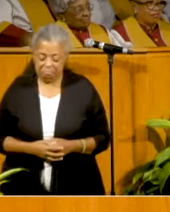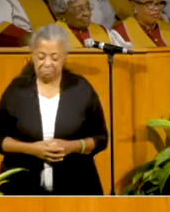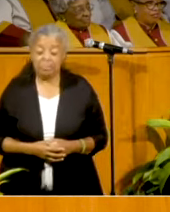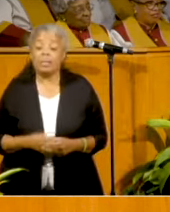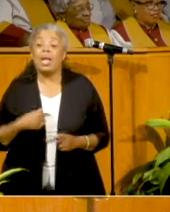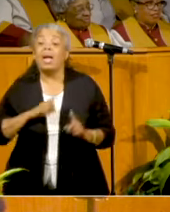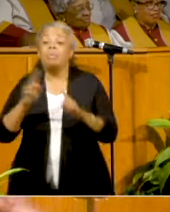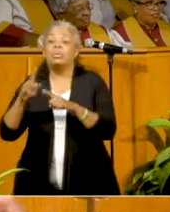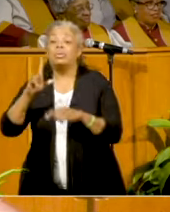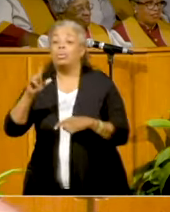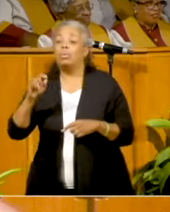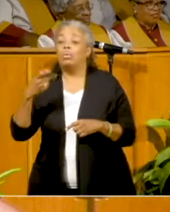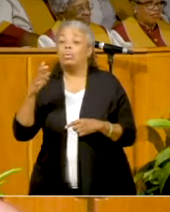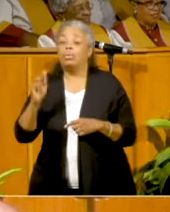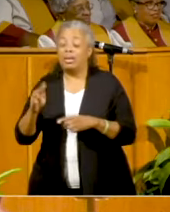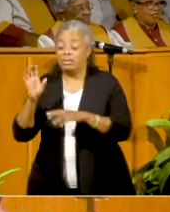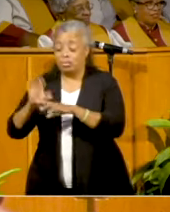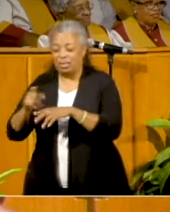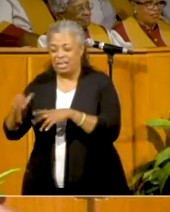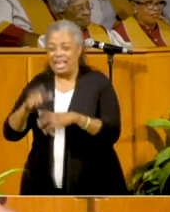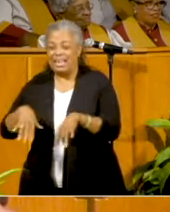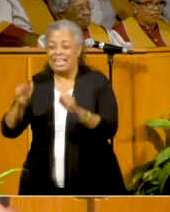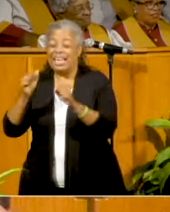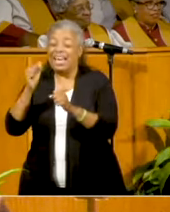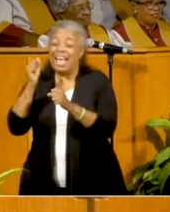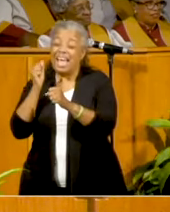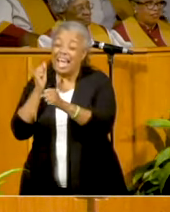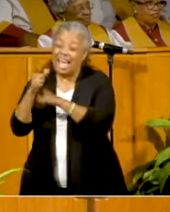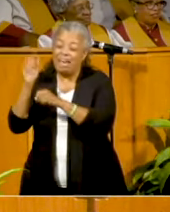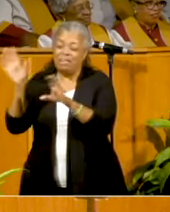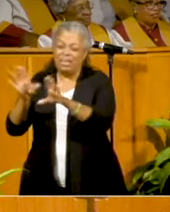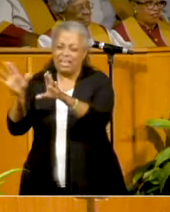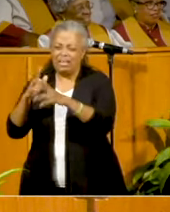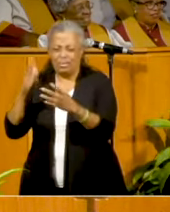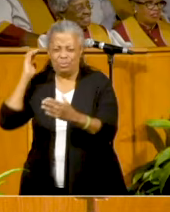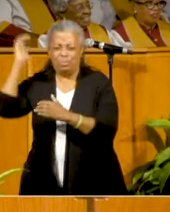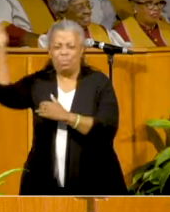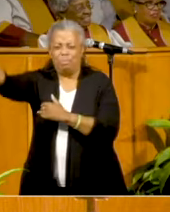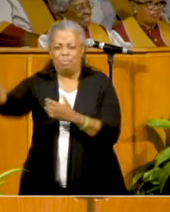Went to a Lutheran church and they take it every Sunday. That's too much.